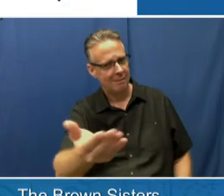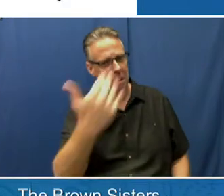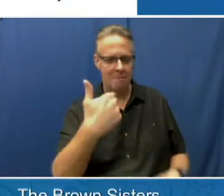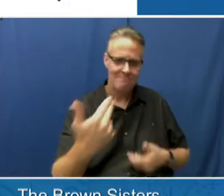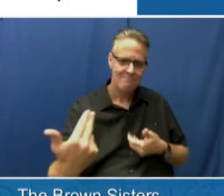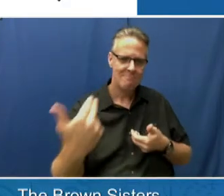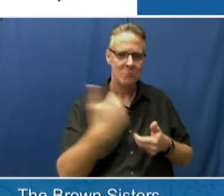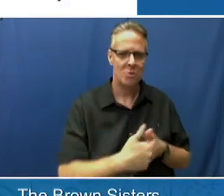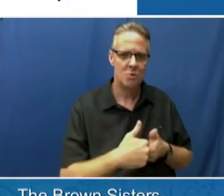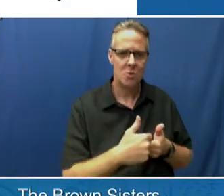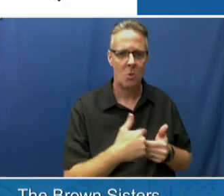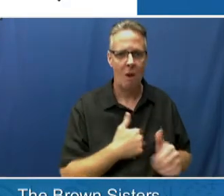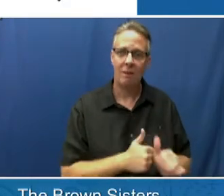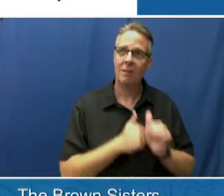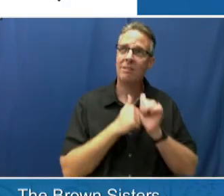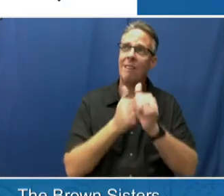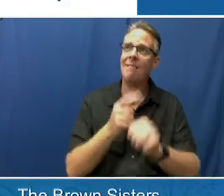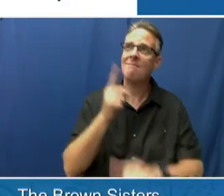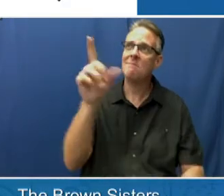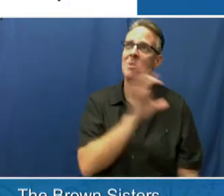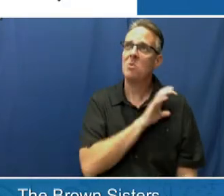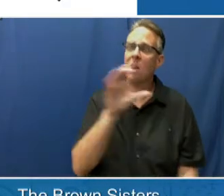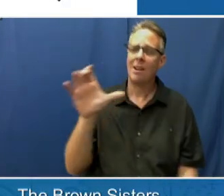I follow Christ.